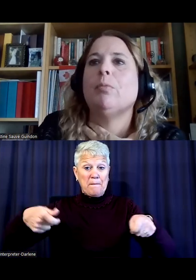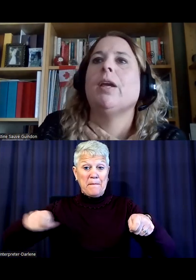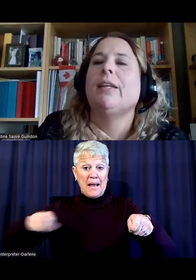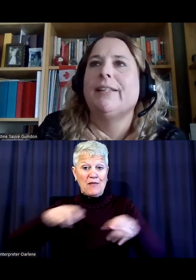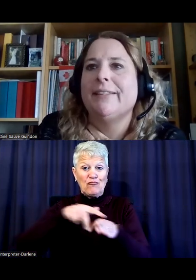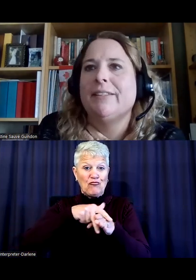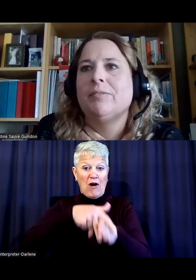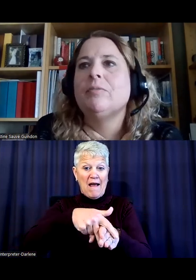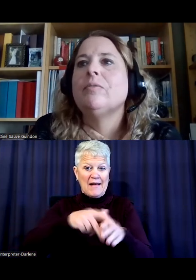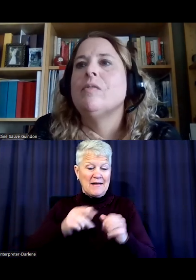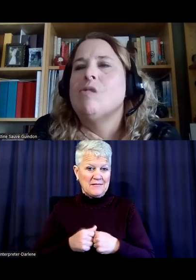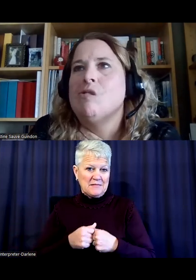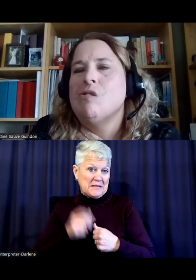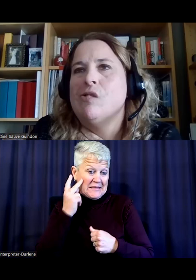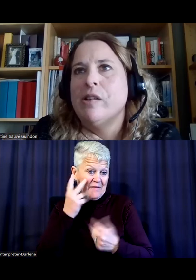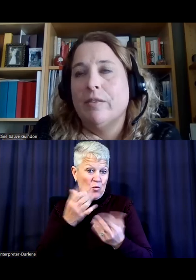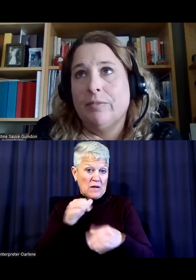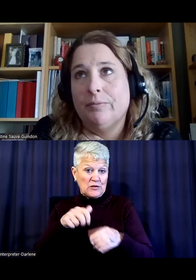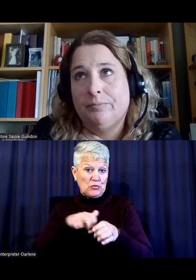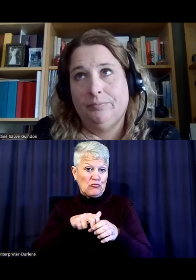his motorbike?